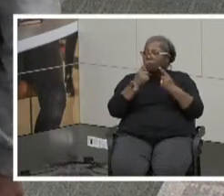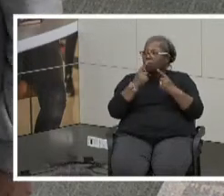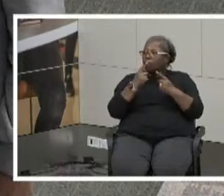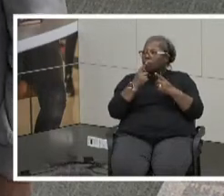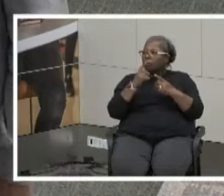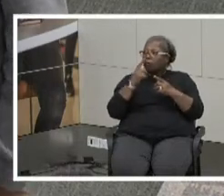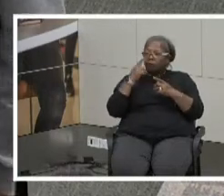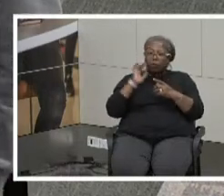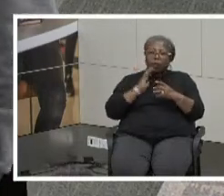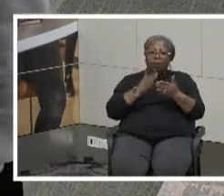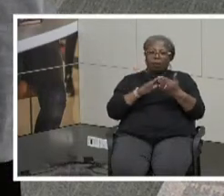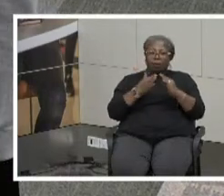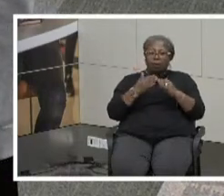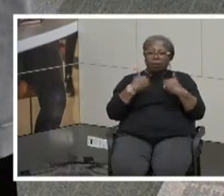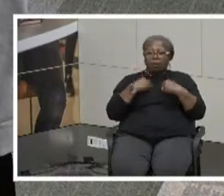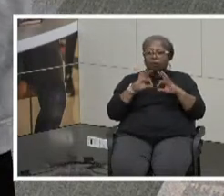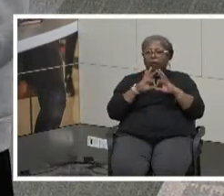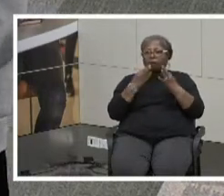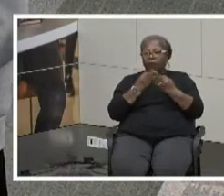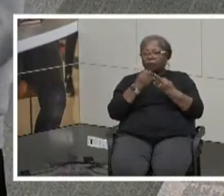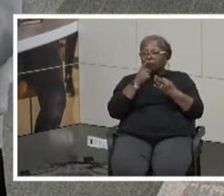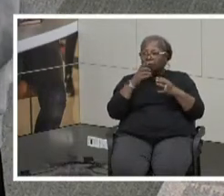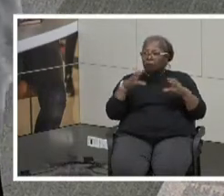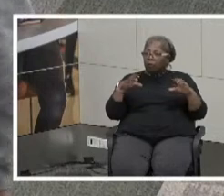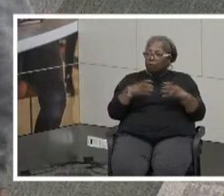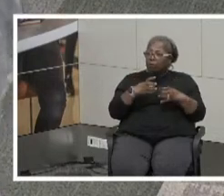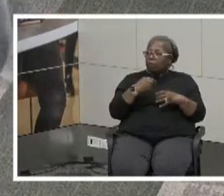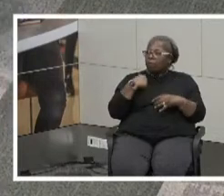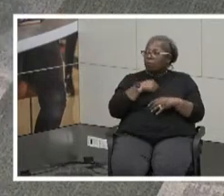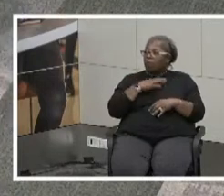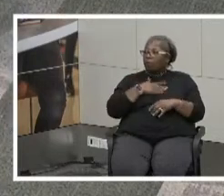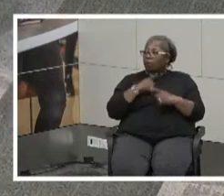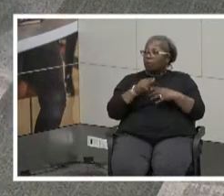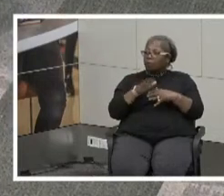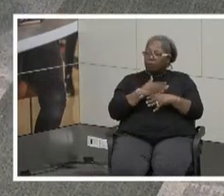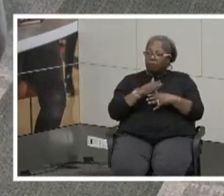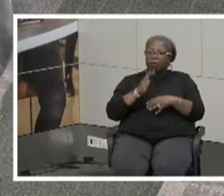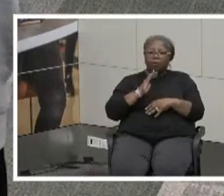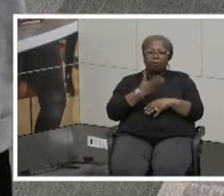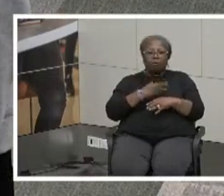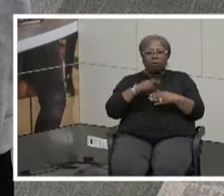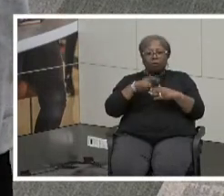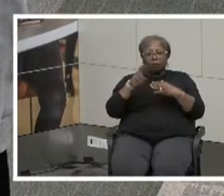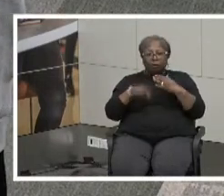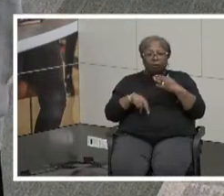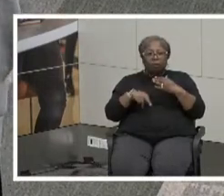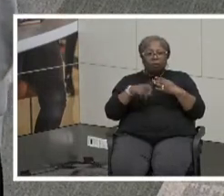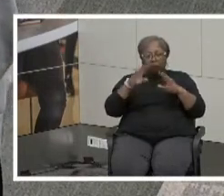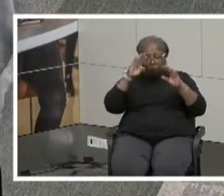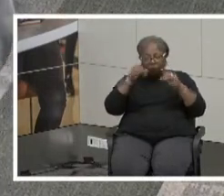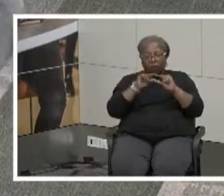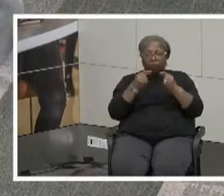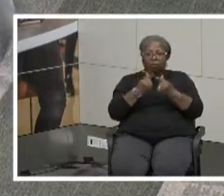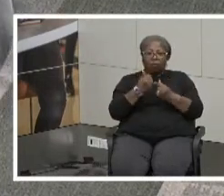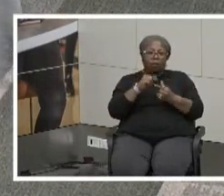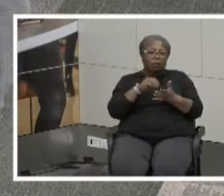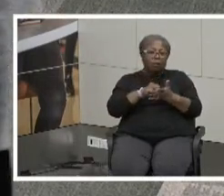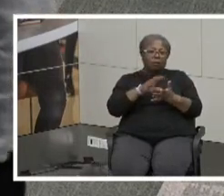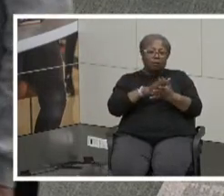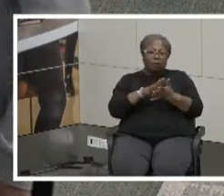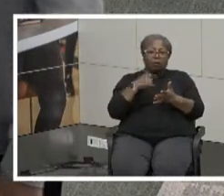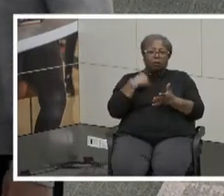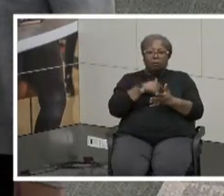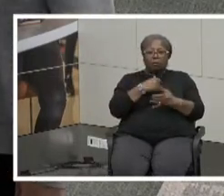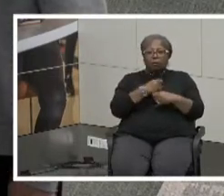for our neighborhood we have families who are coming together and we're willing to share our results of our focus groups with you as well as any documentation that